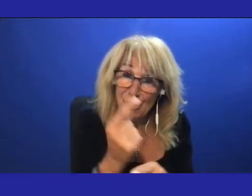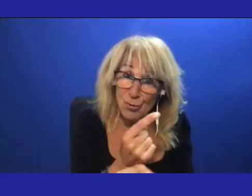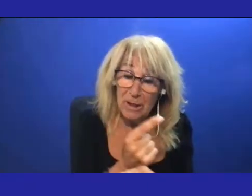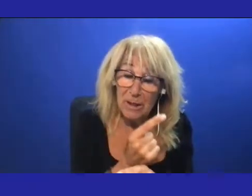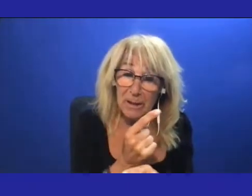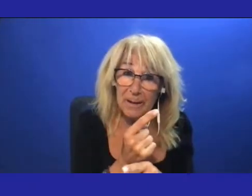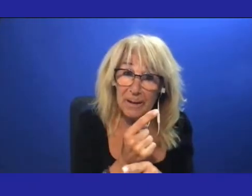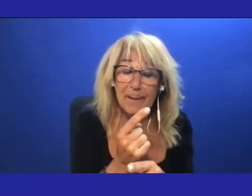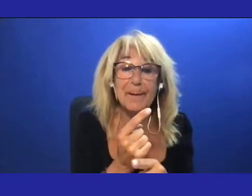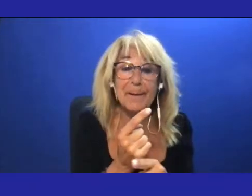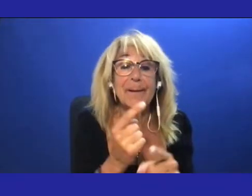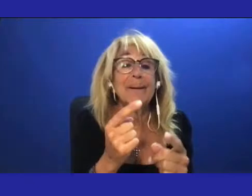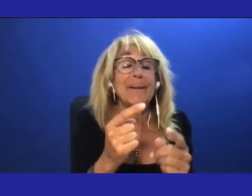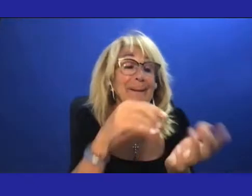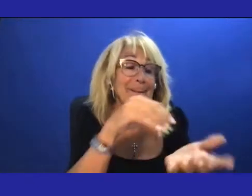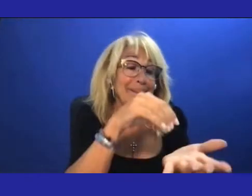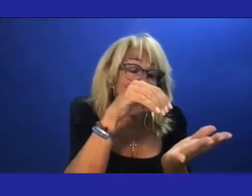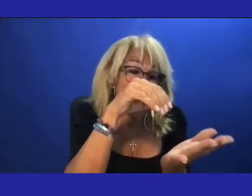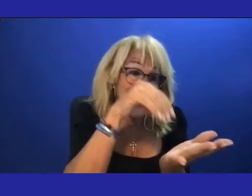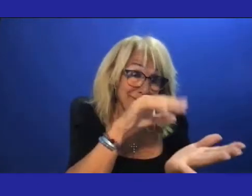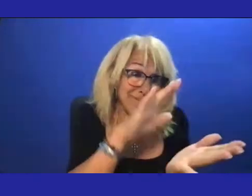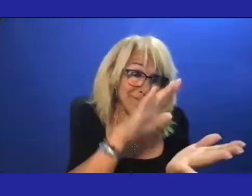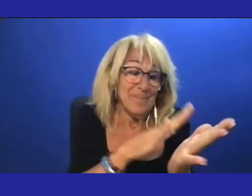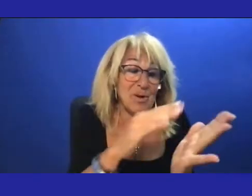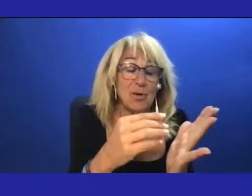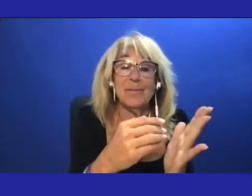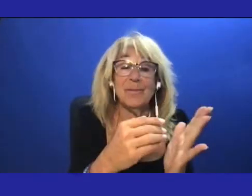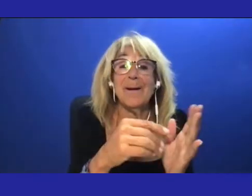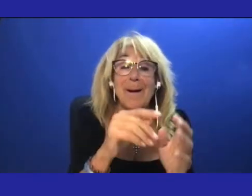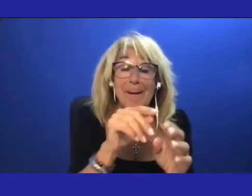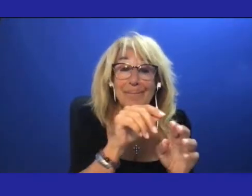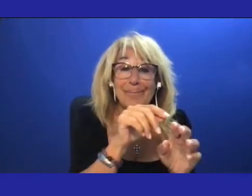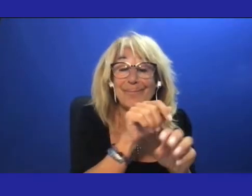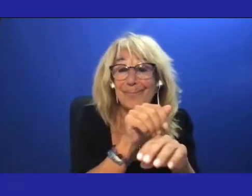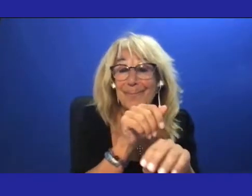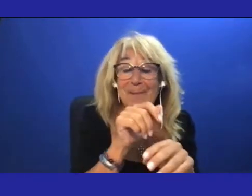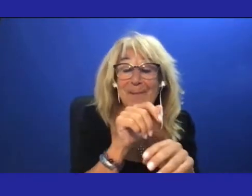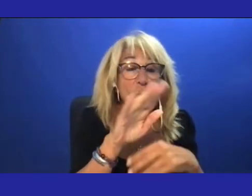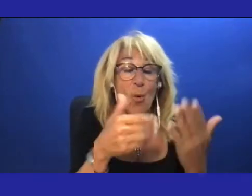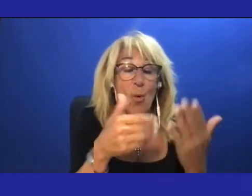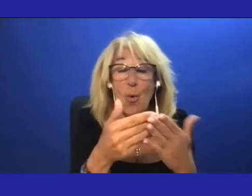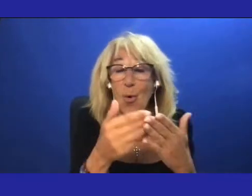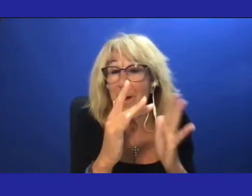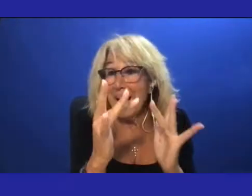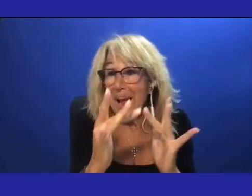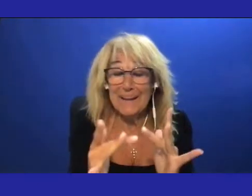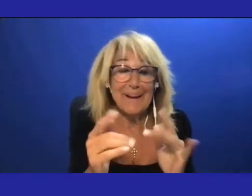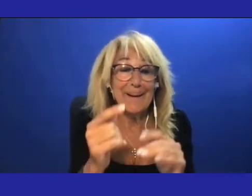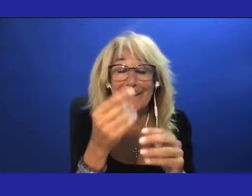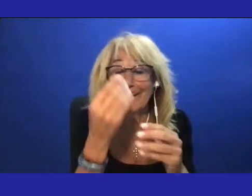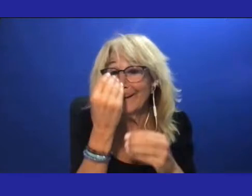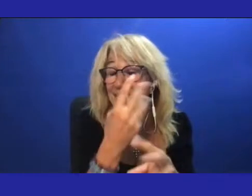contact information on the internet, whether it's a phone number, it's a website